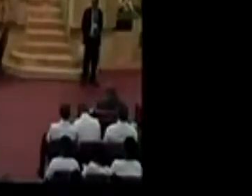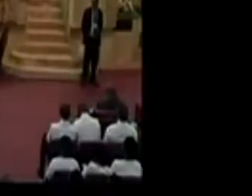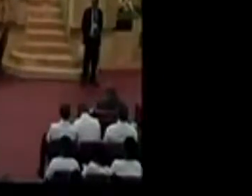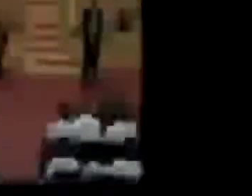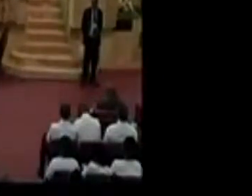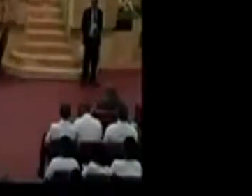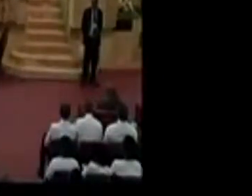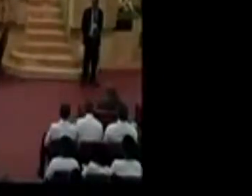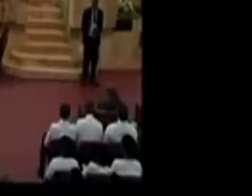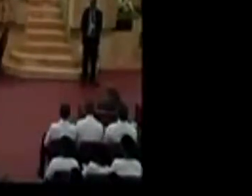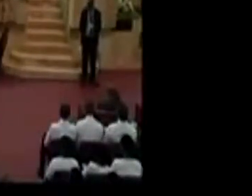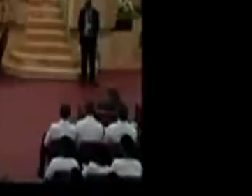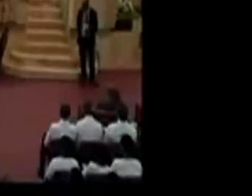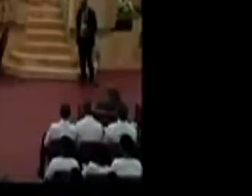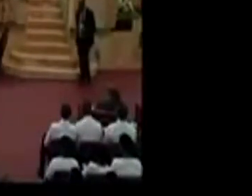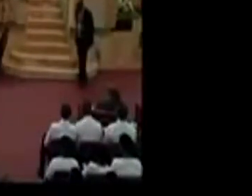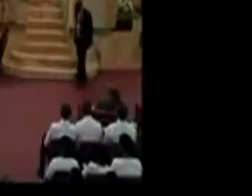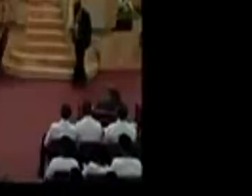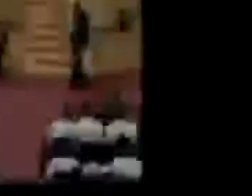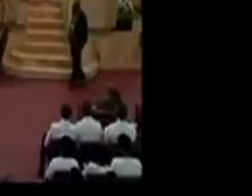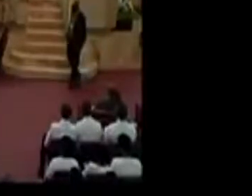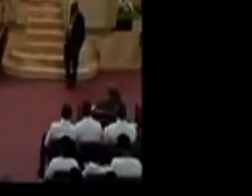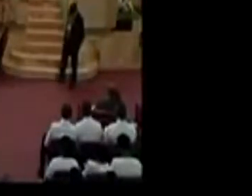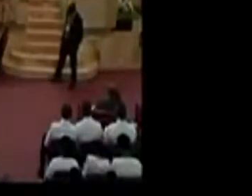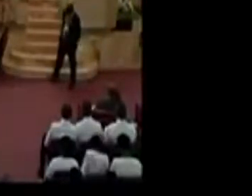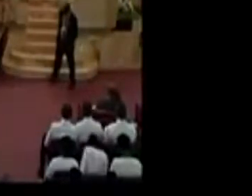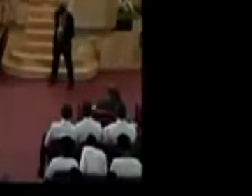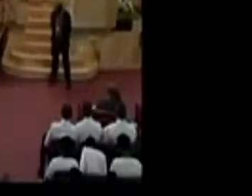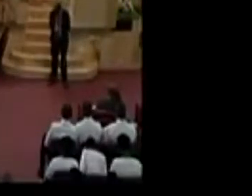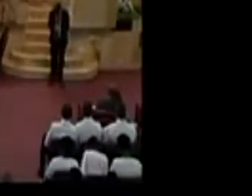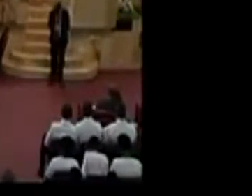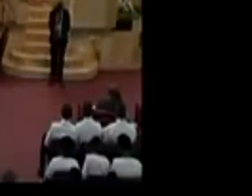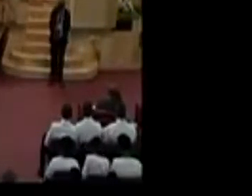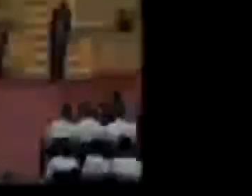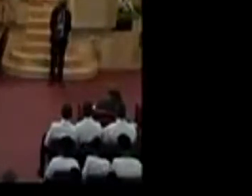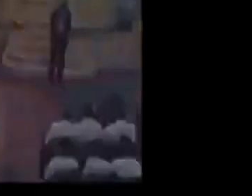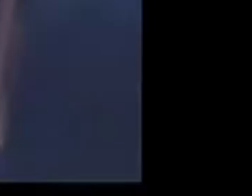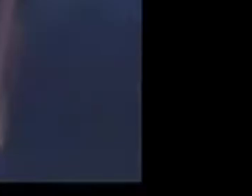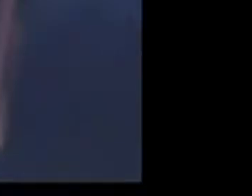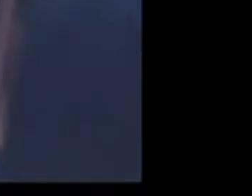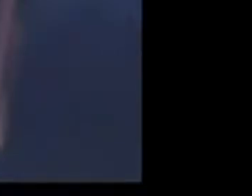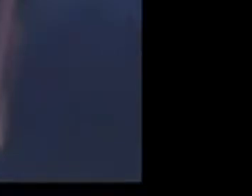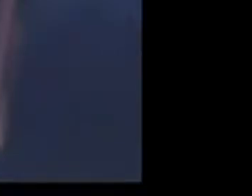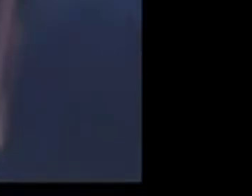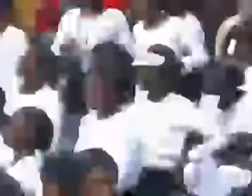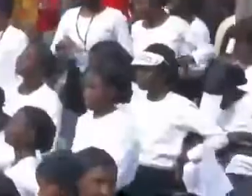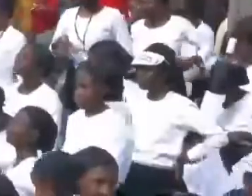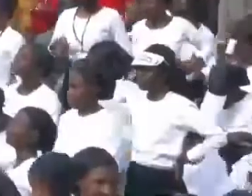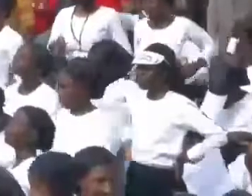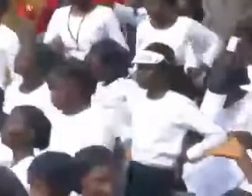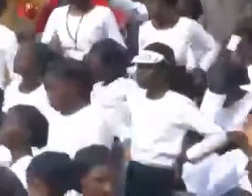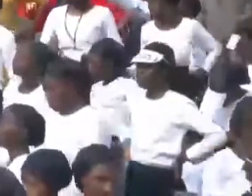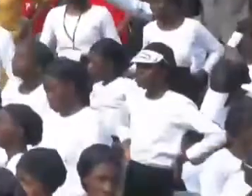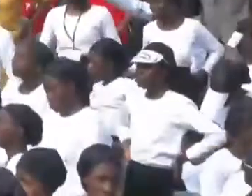before this funding mistake today we shall have a brief period